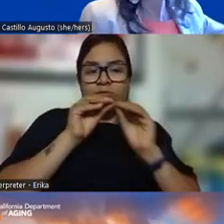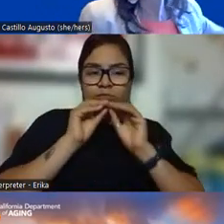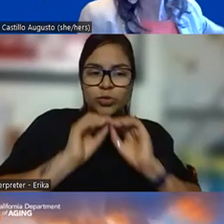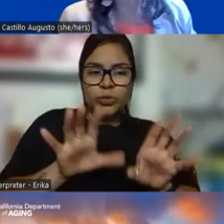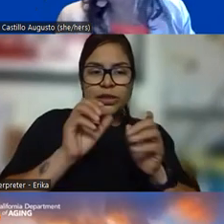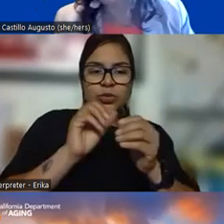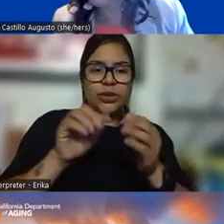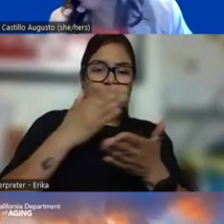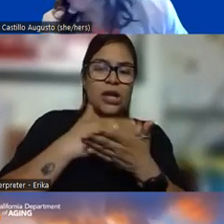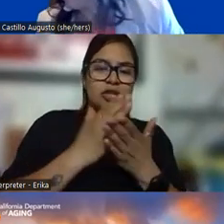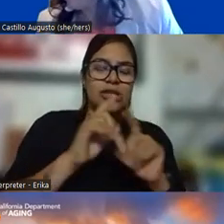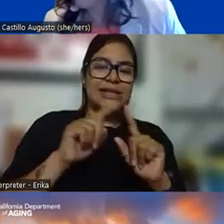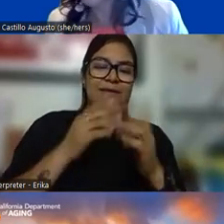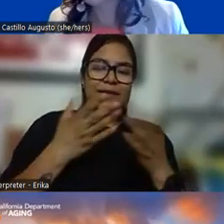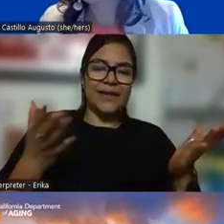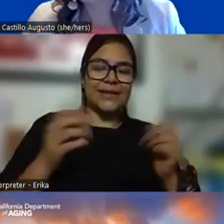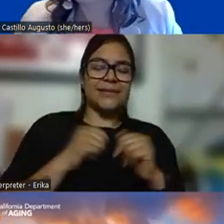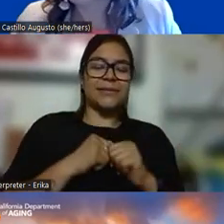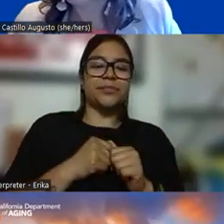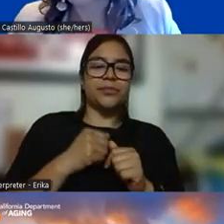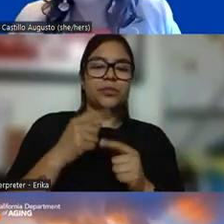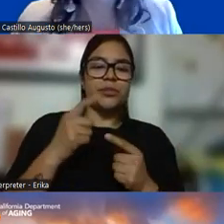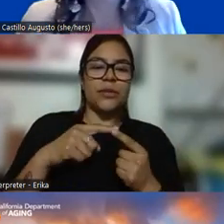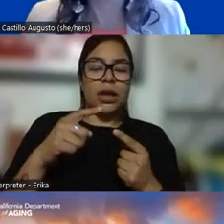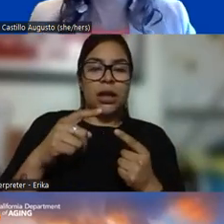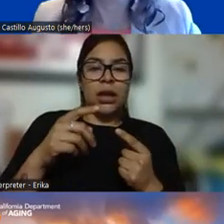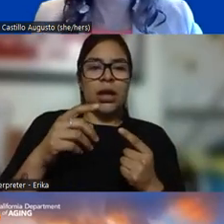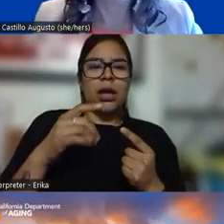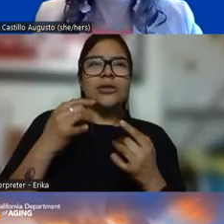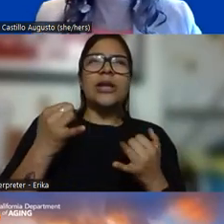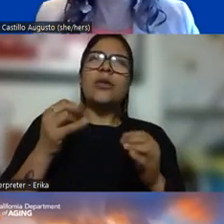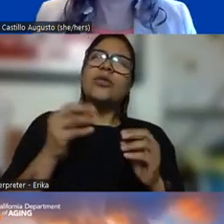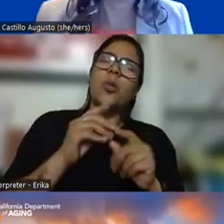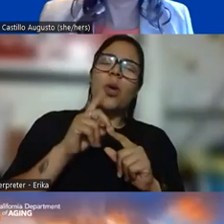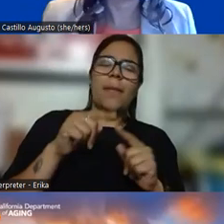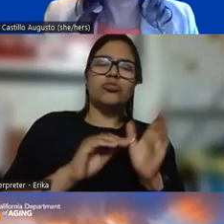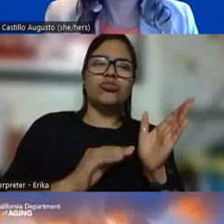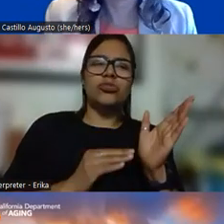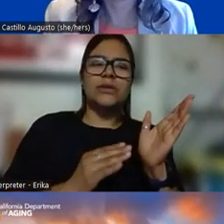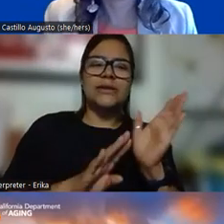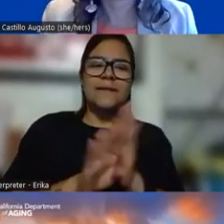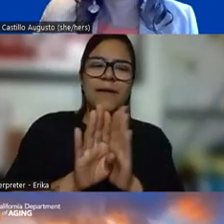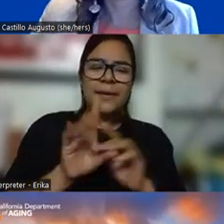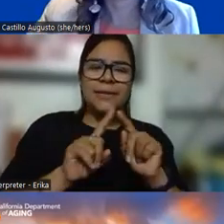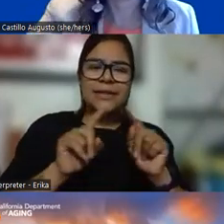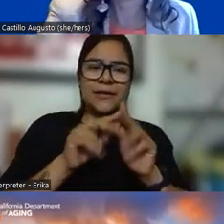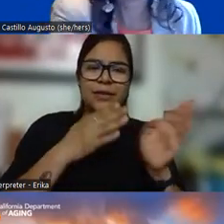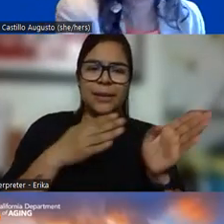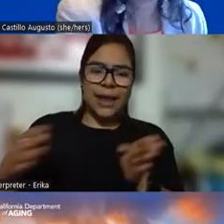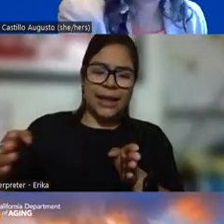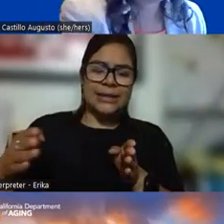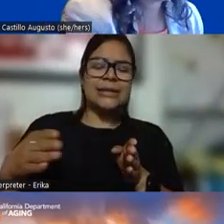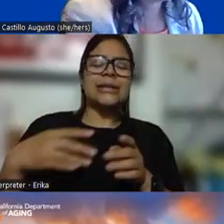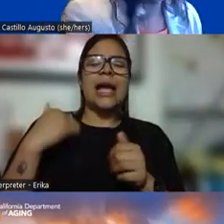regions, and tribal communities as well, to develop their own local master plan for aging. And we'd love for them to include